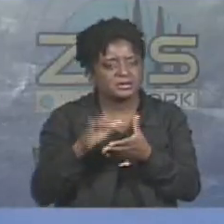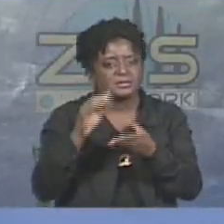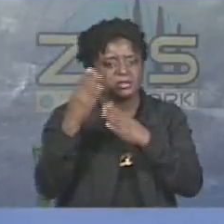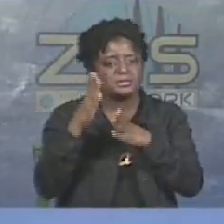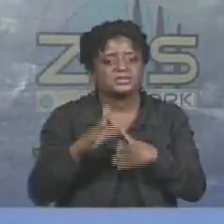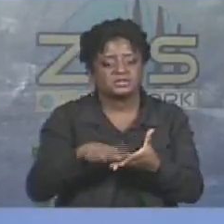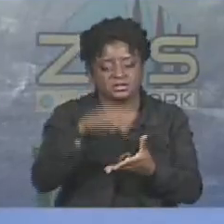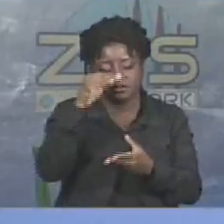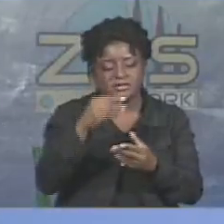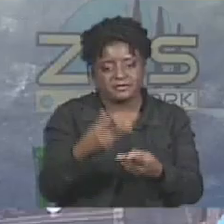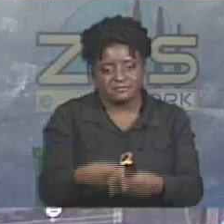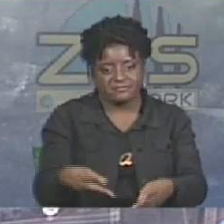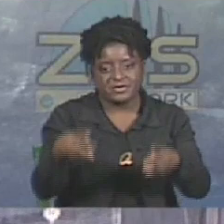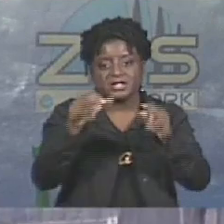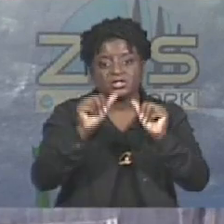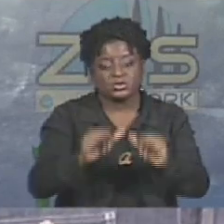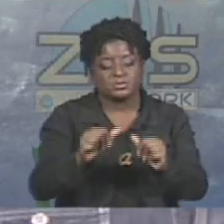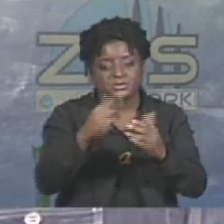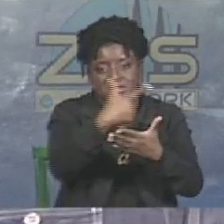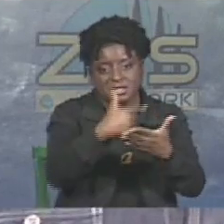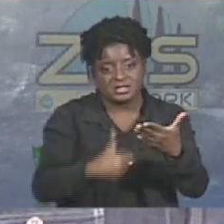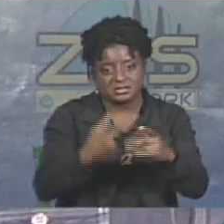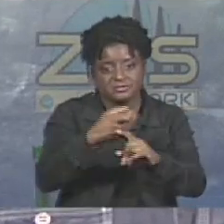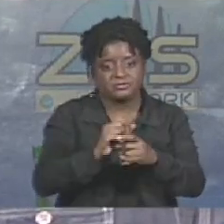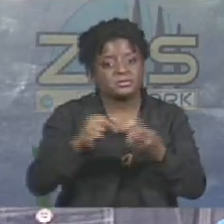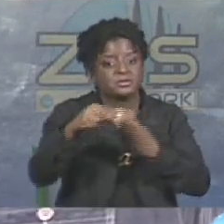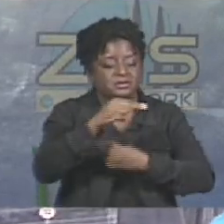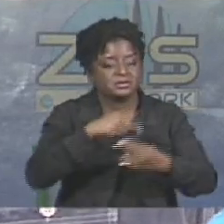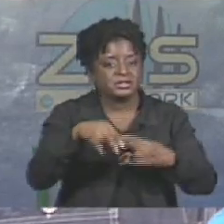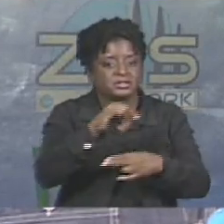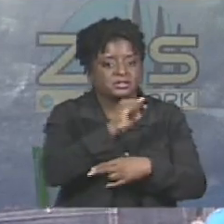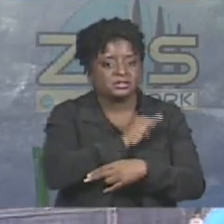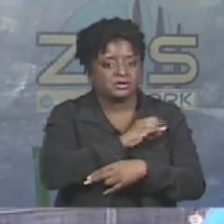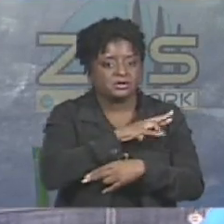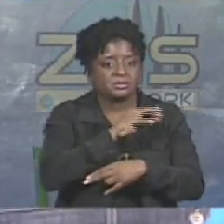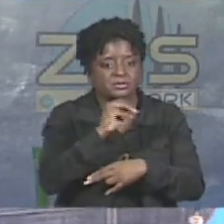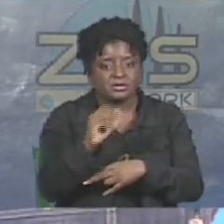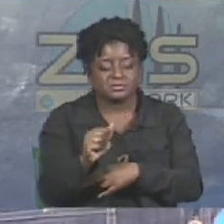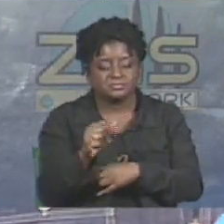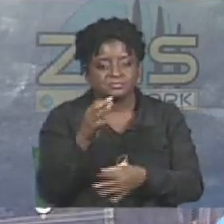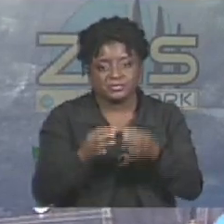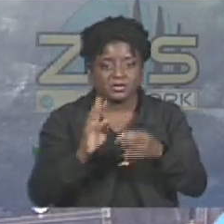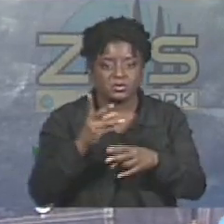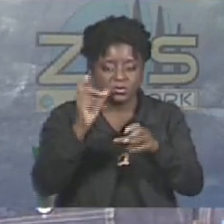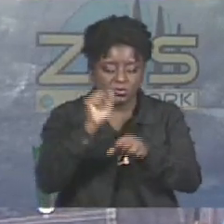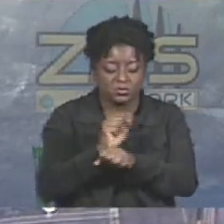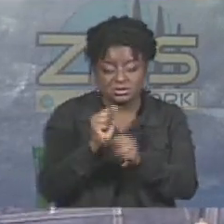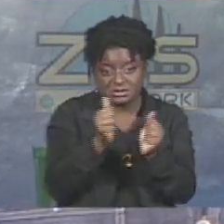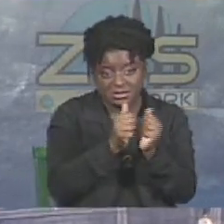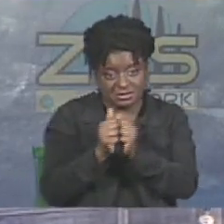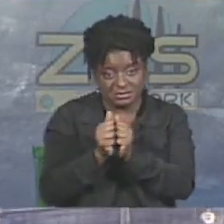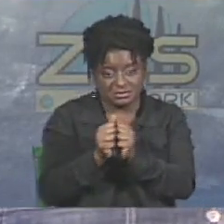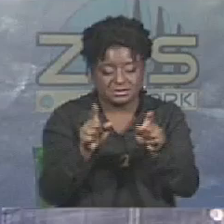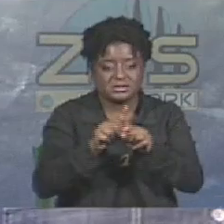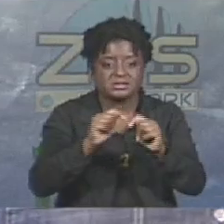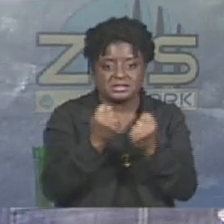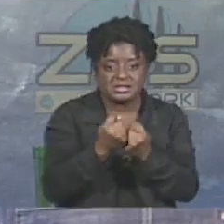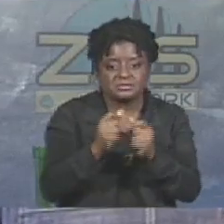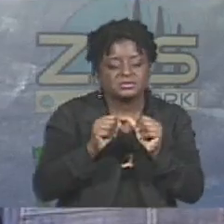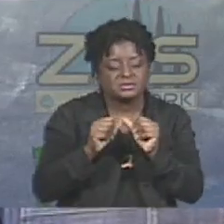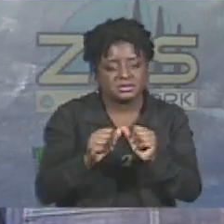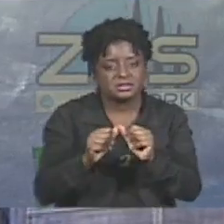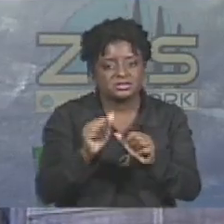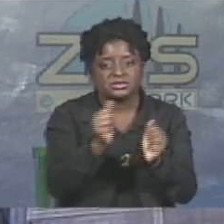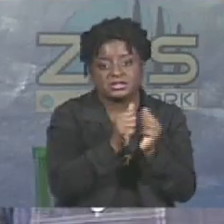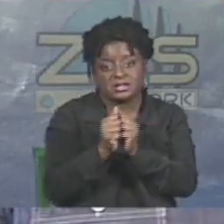valuable lesson from Hurricane Irma. If we work together as a team and remain together as a team,